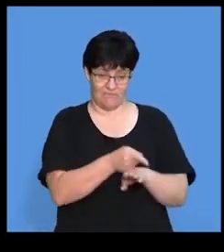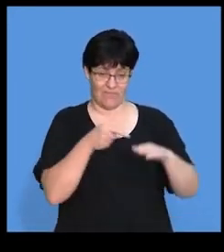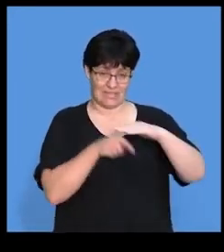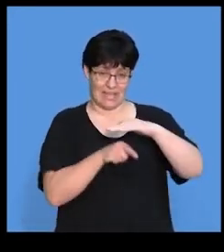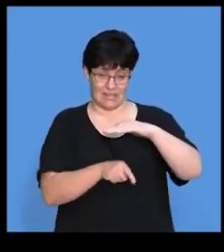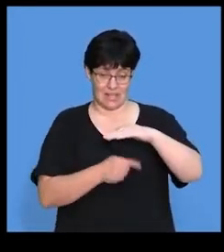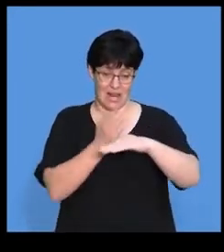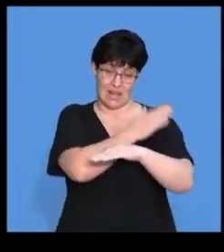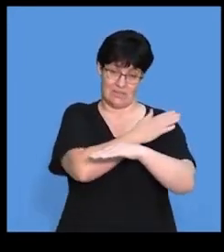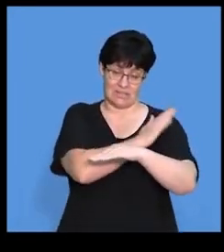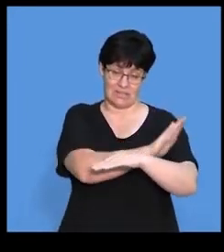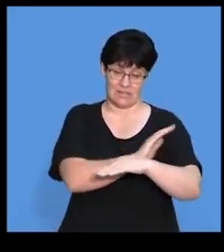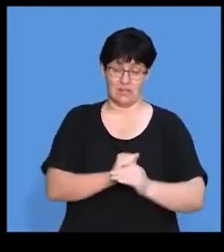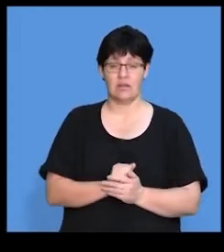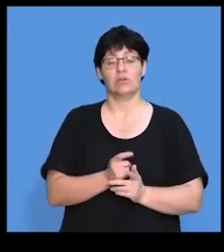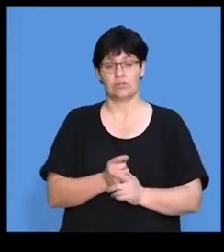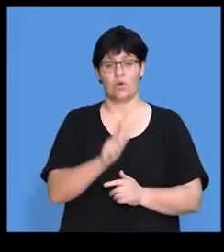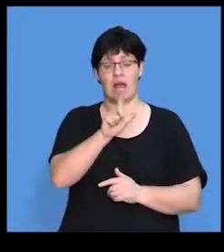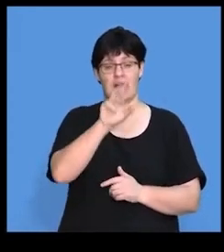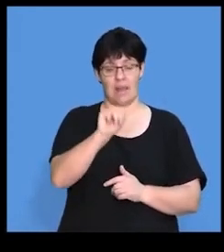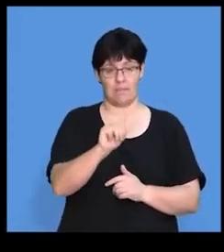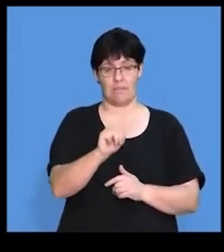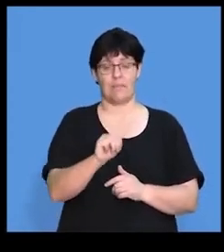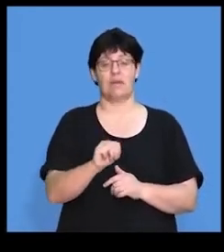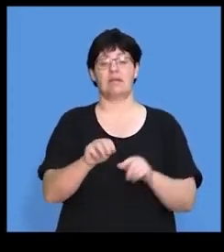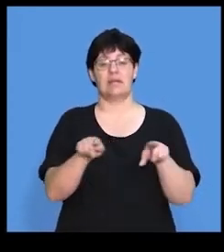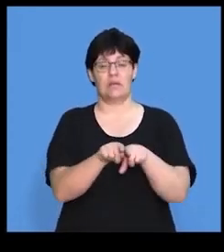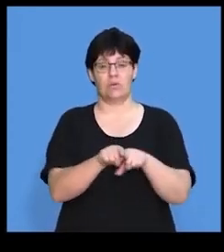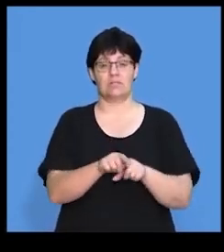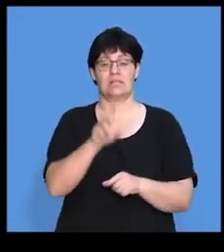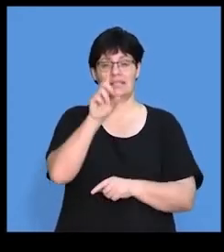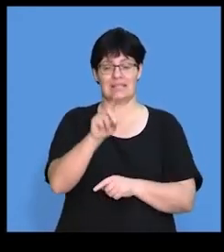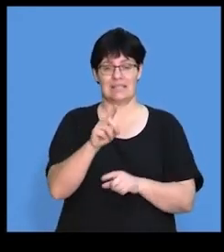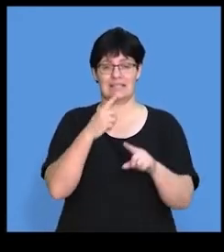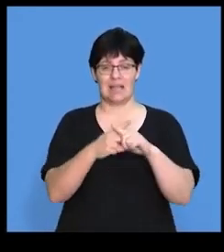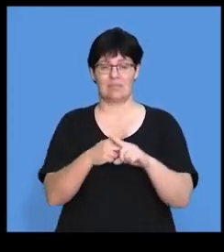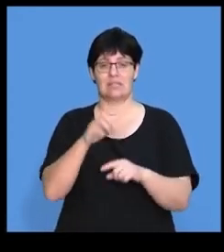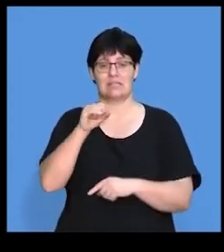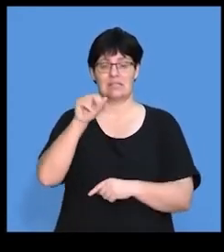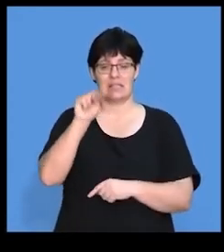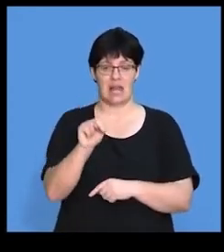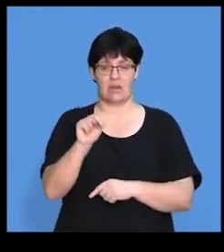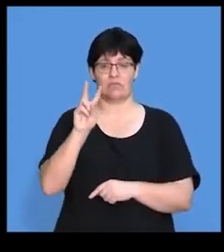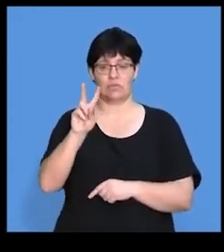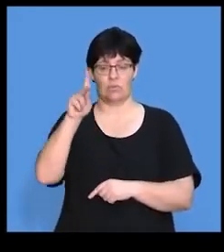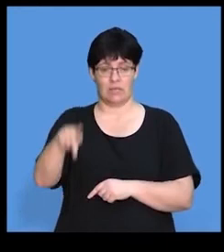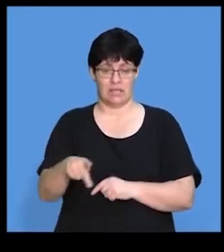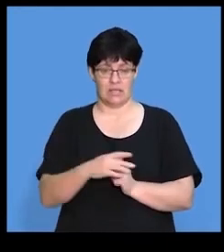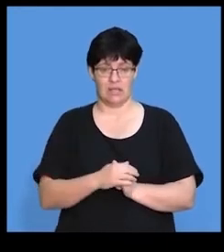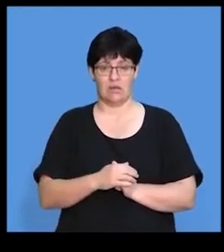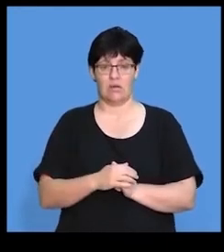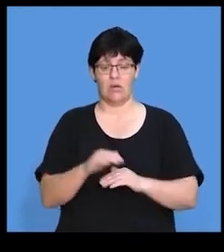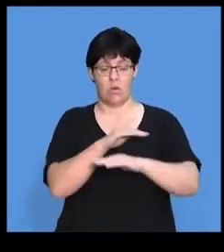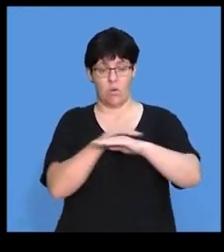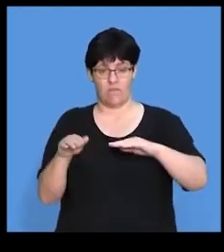that denominator on the left-hand side. So therefore, Lm is equal to d times sine of